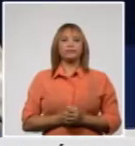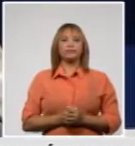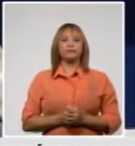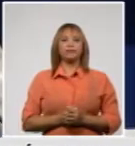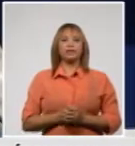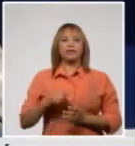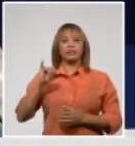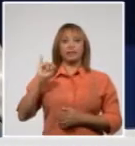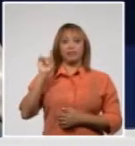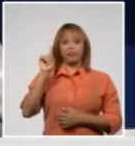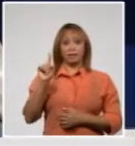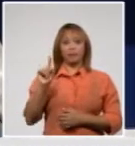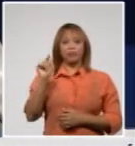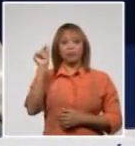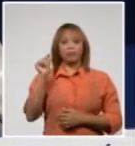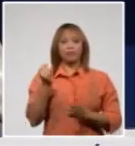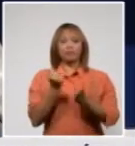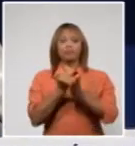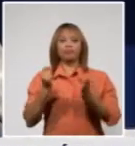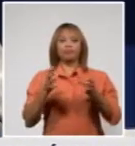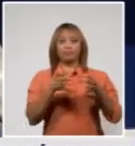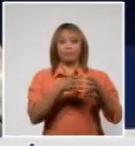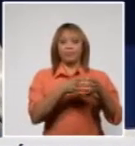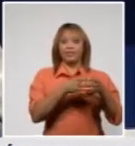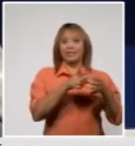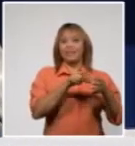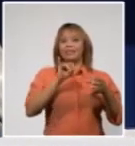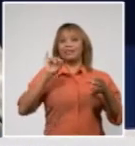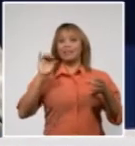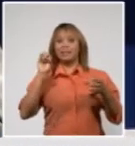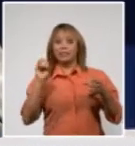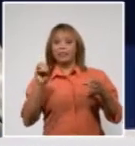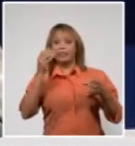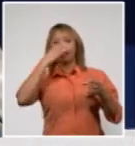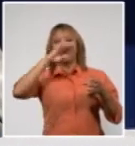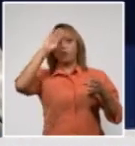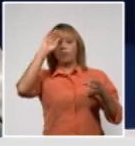168 from Matanzas, 340 from Villa Clara,